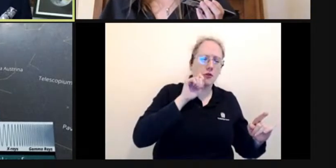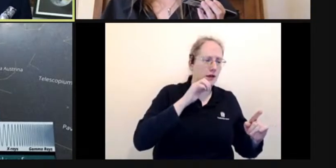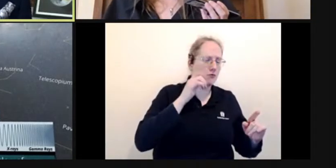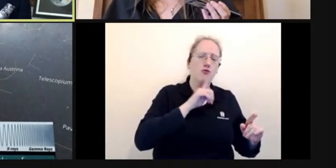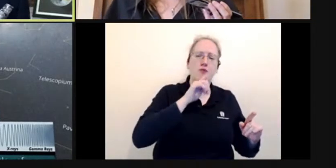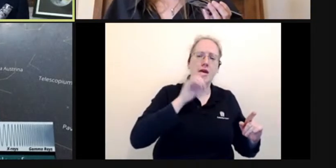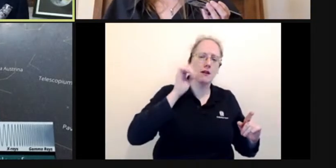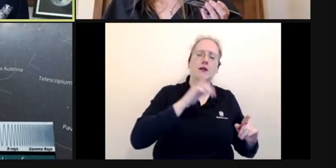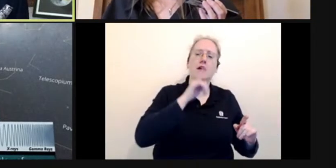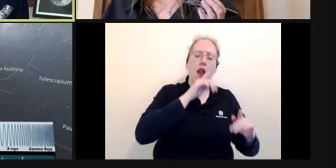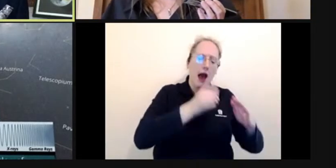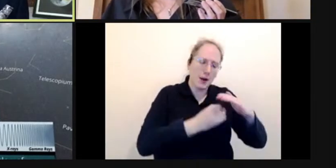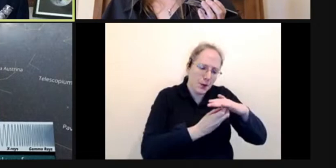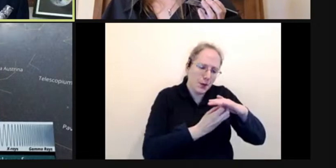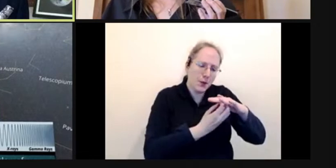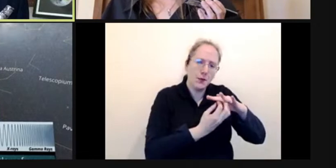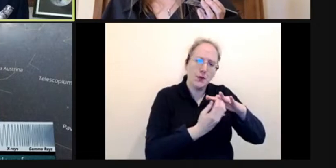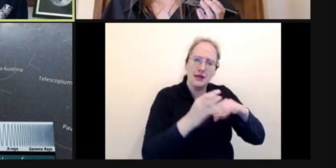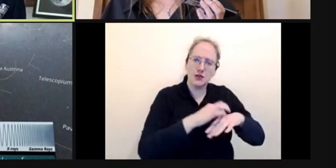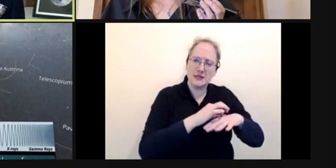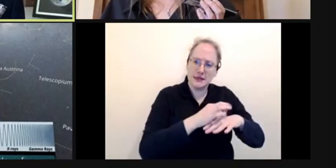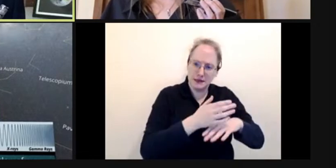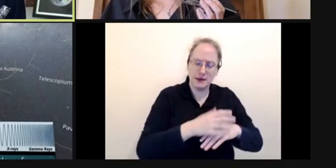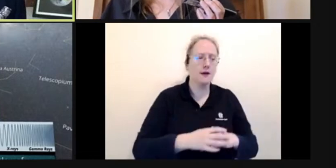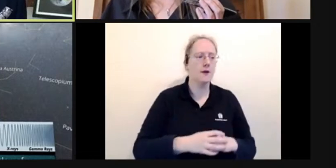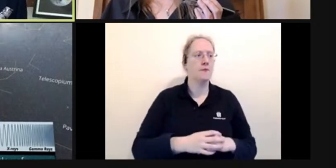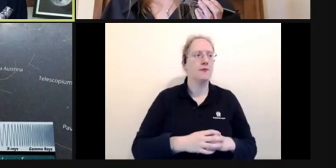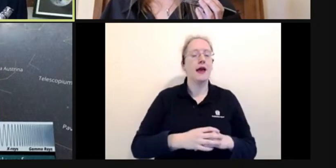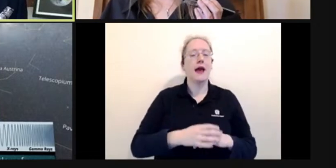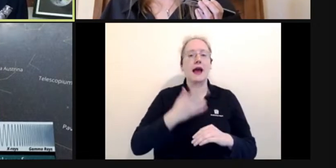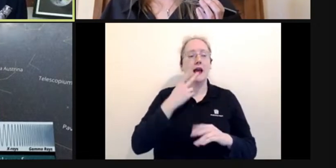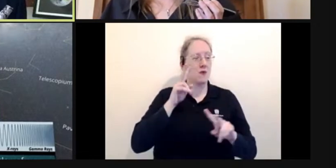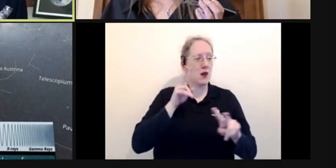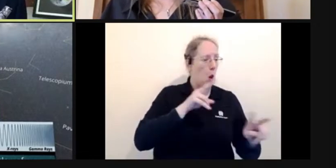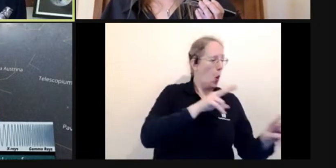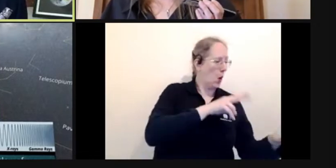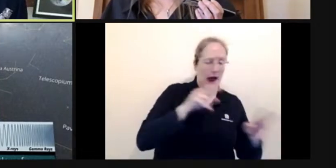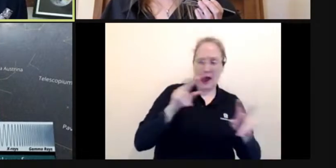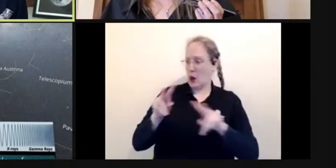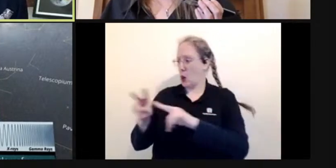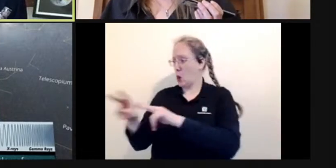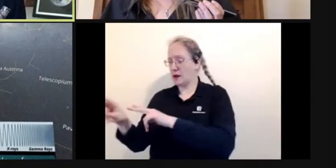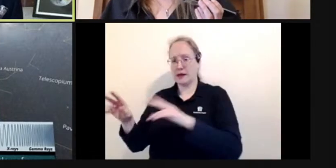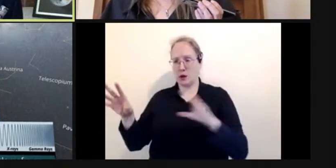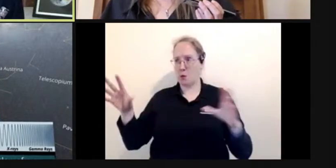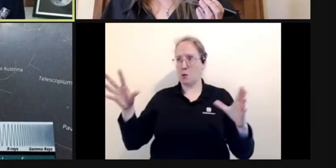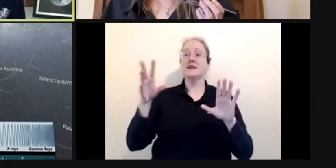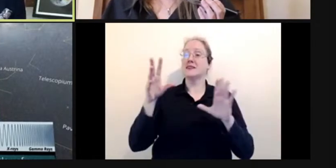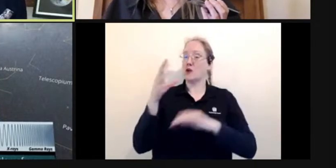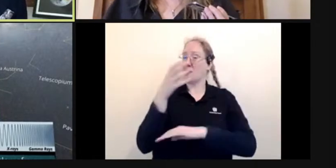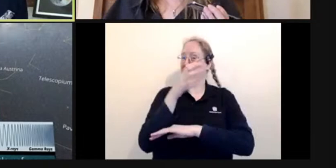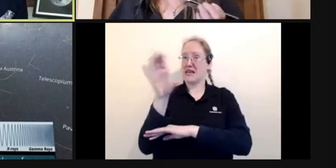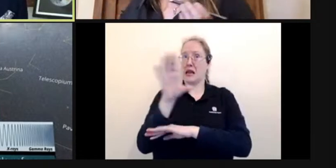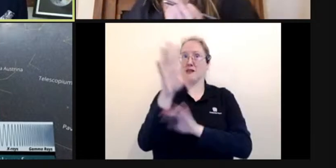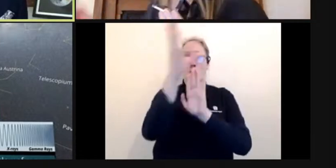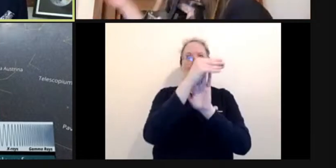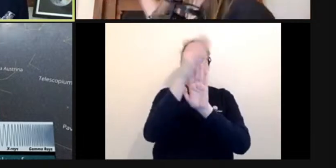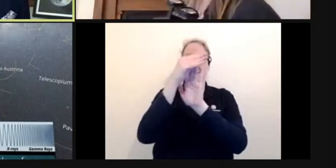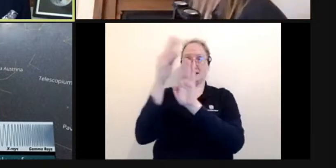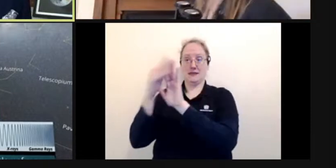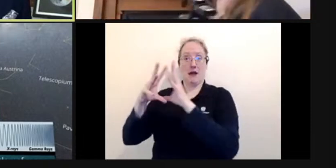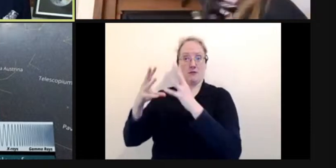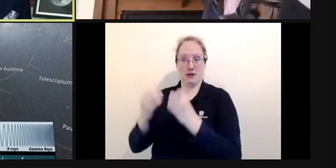points, it's kind of up to us what we make the picture look like. The telescope is seeing radio